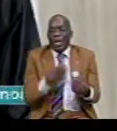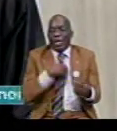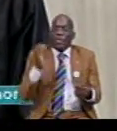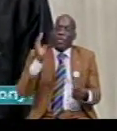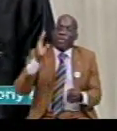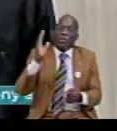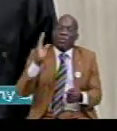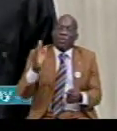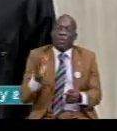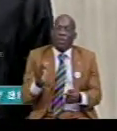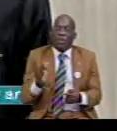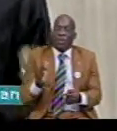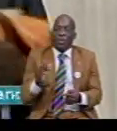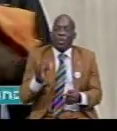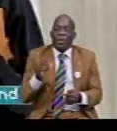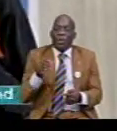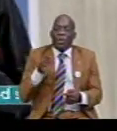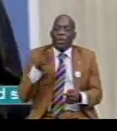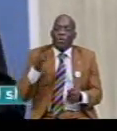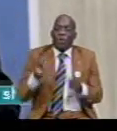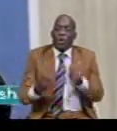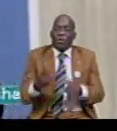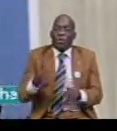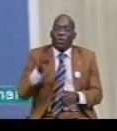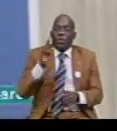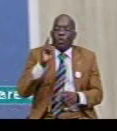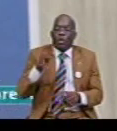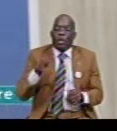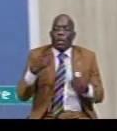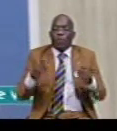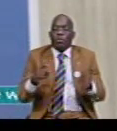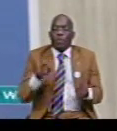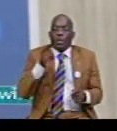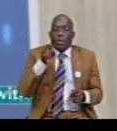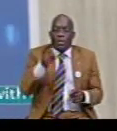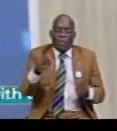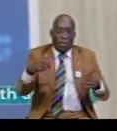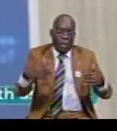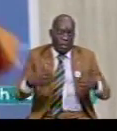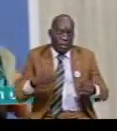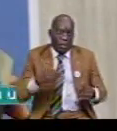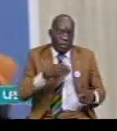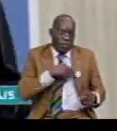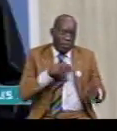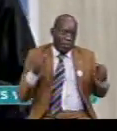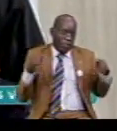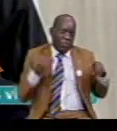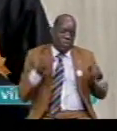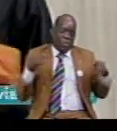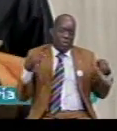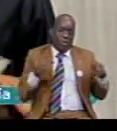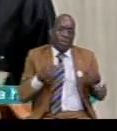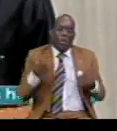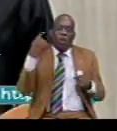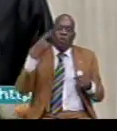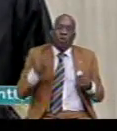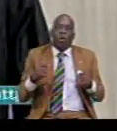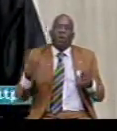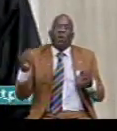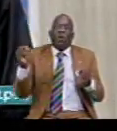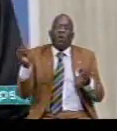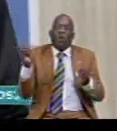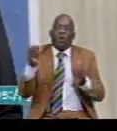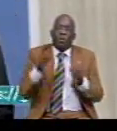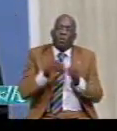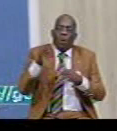now. So the first one happened that I had chest pain, and it had been for, I think, over a year. Most times I have